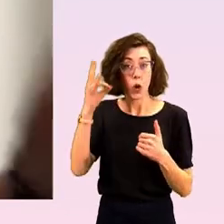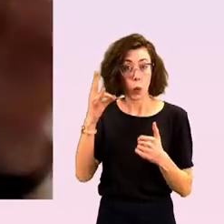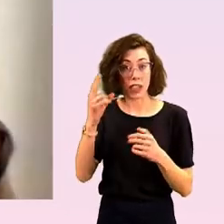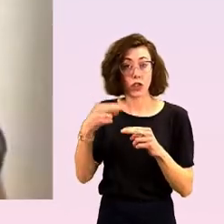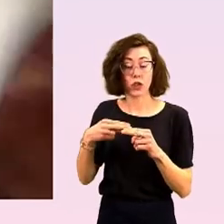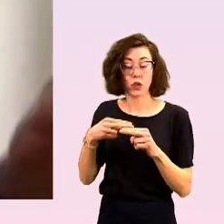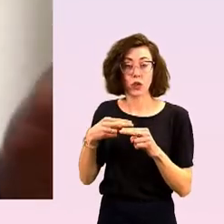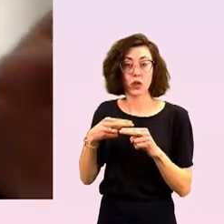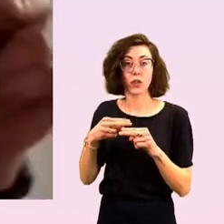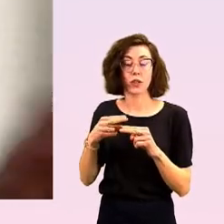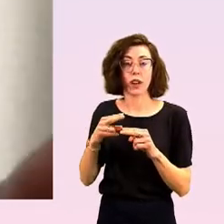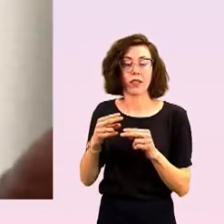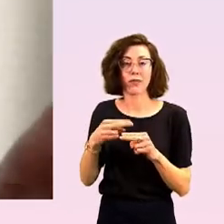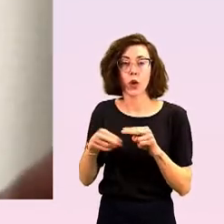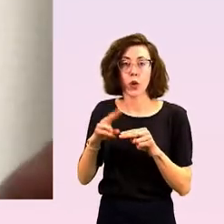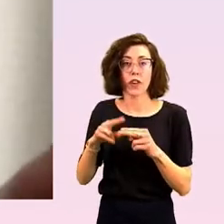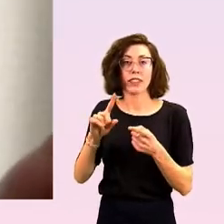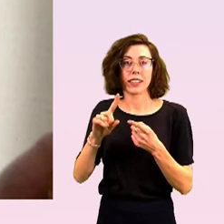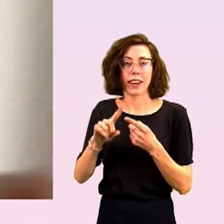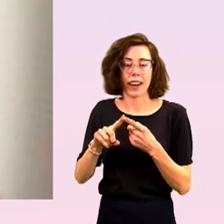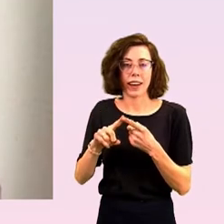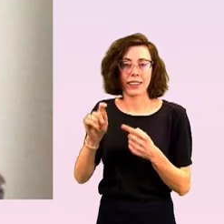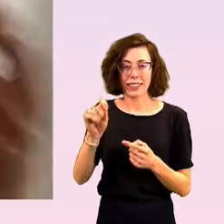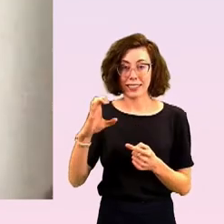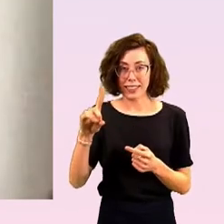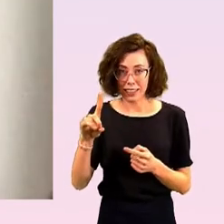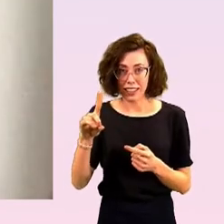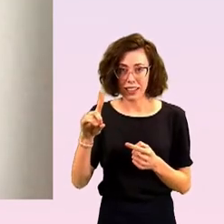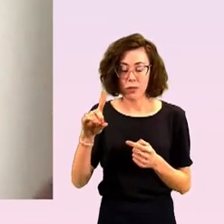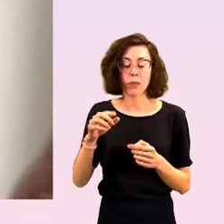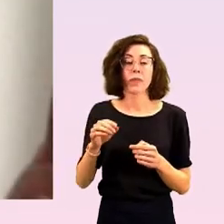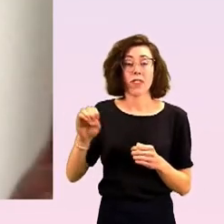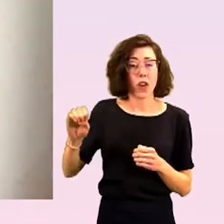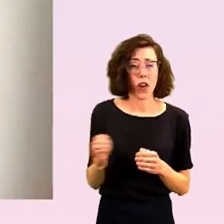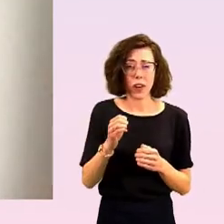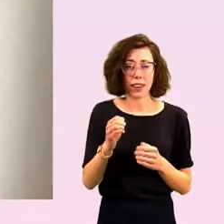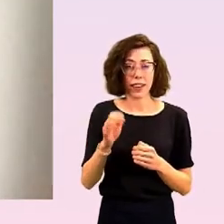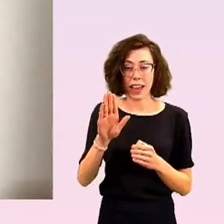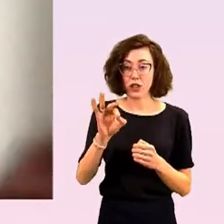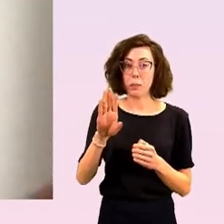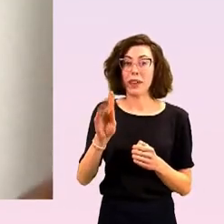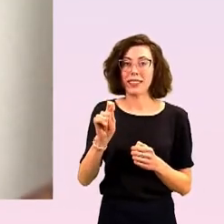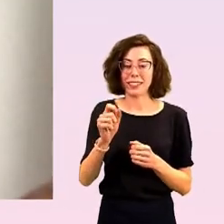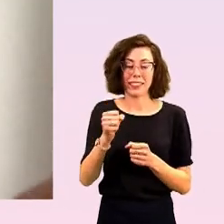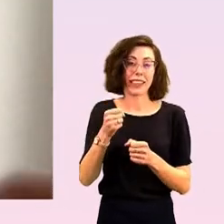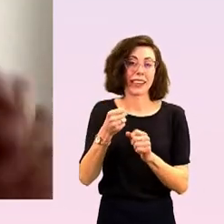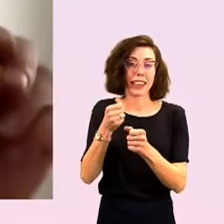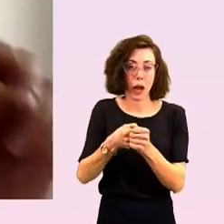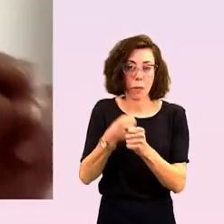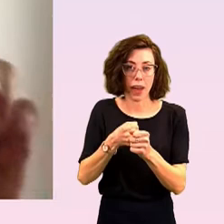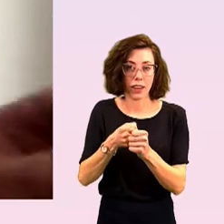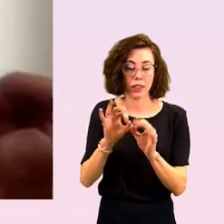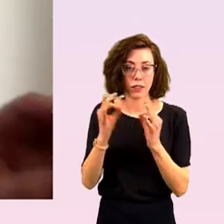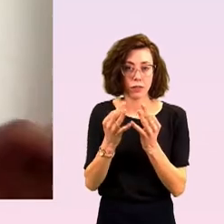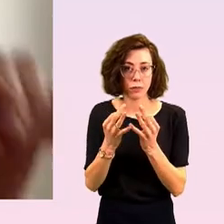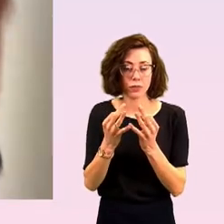Dublin. The two earliest LGBT campaigning organising groups on the island of Ireland